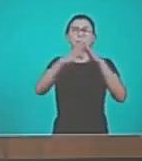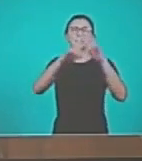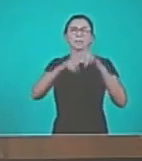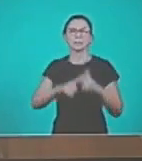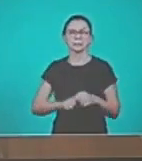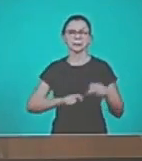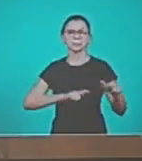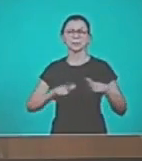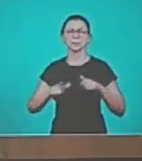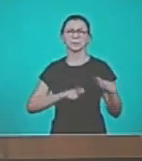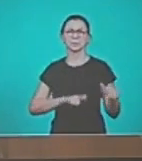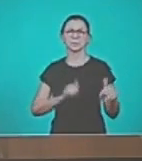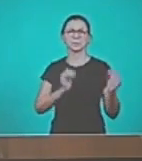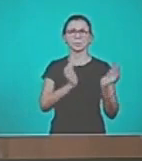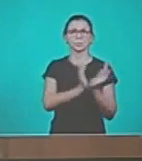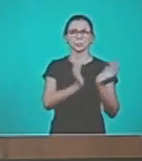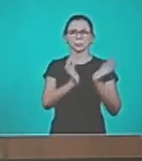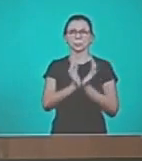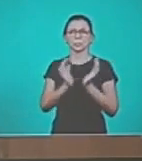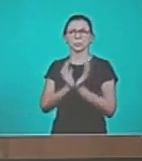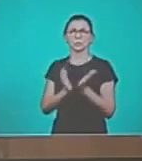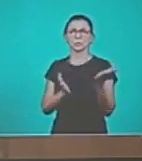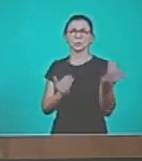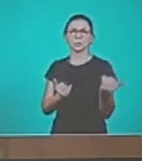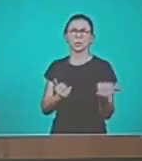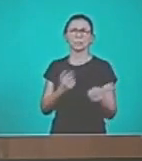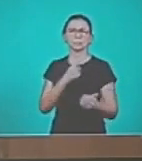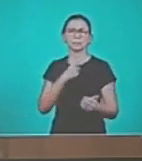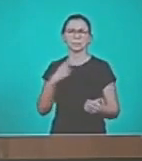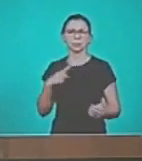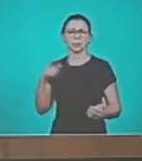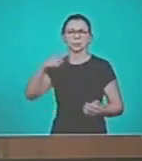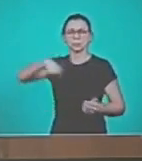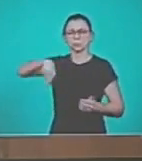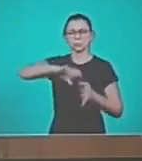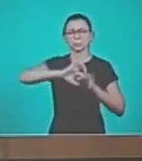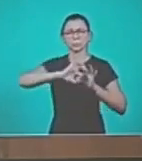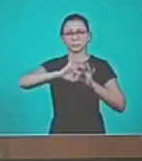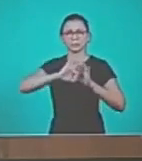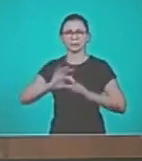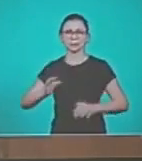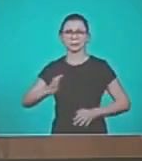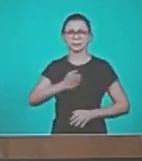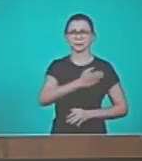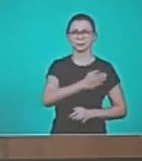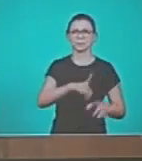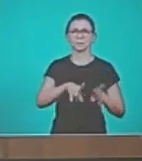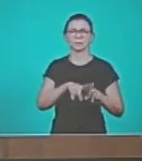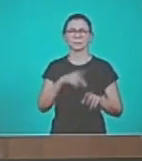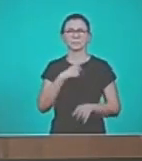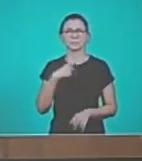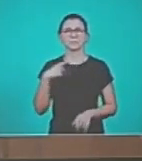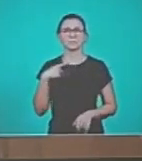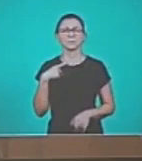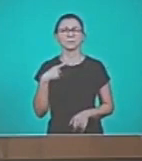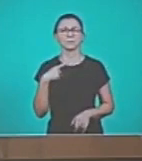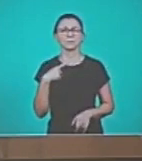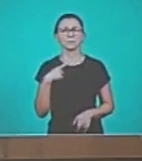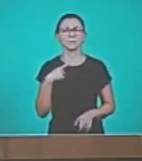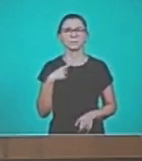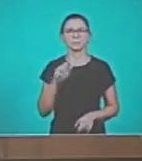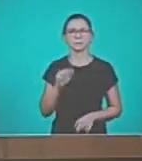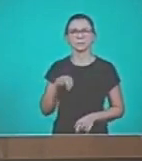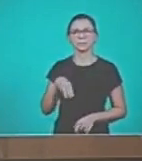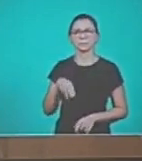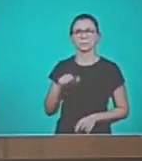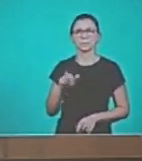the work of the Holy Spirit, and they come here and we are receiving the food. Glory to God. And we also have a church of